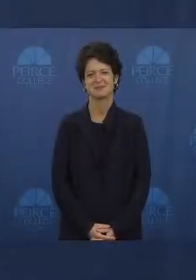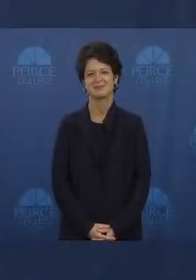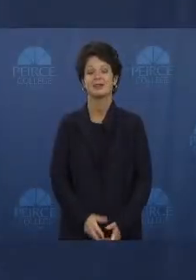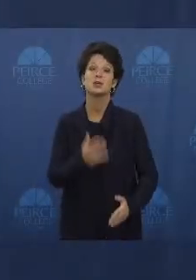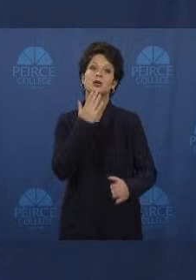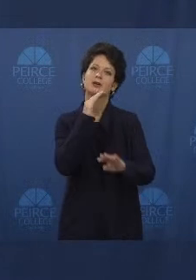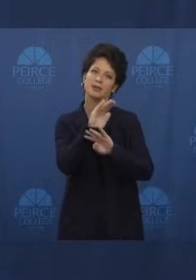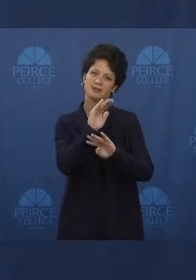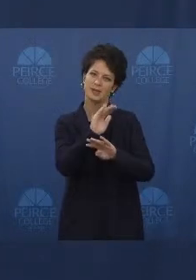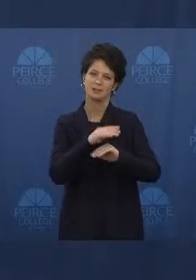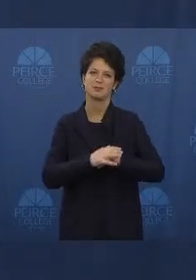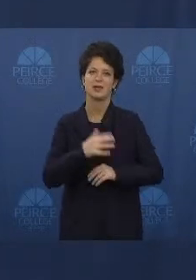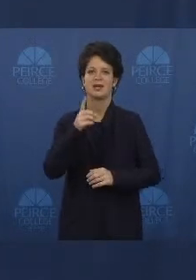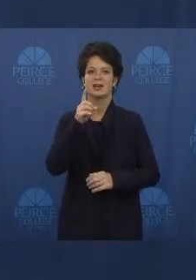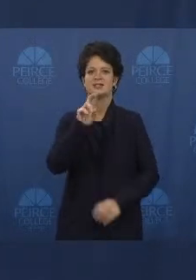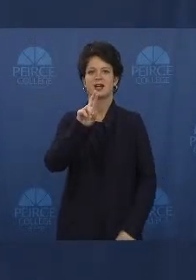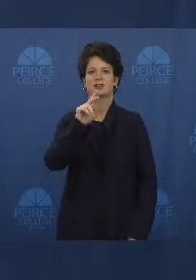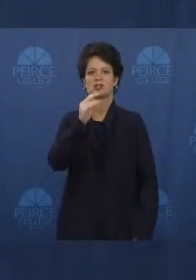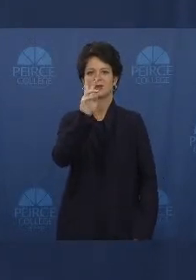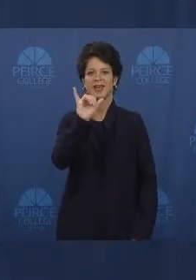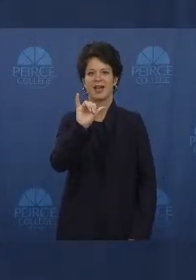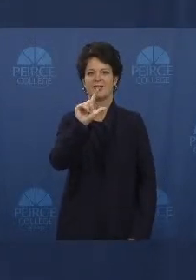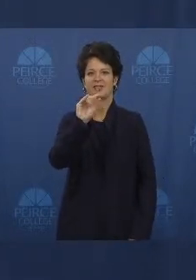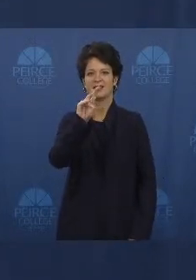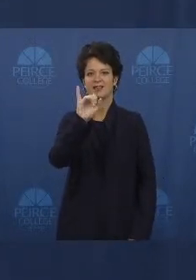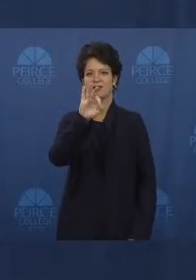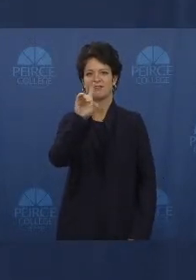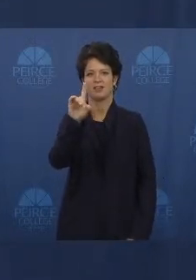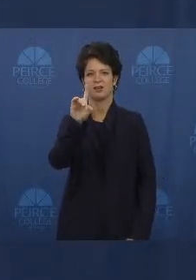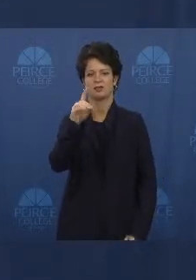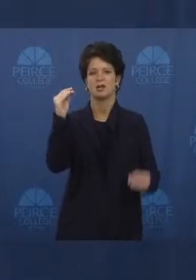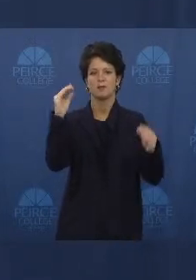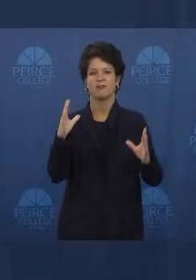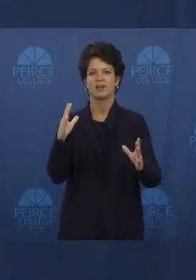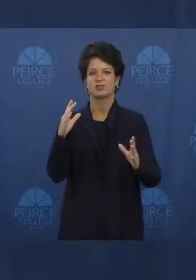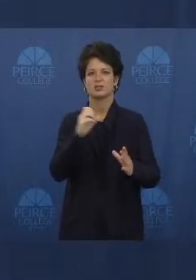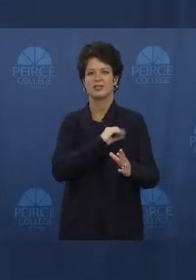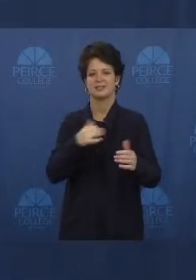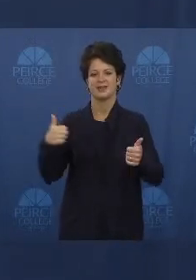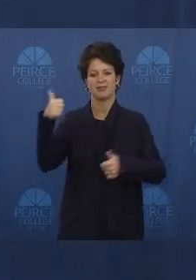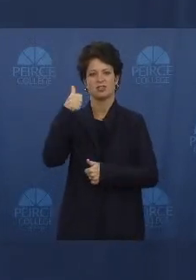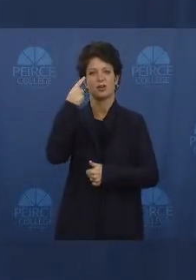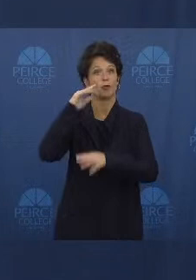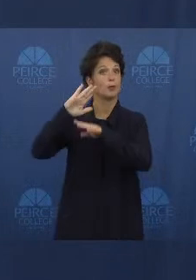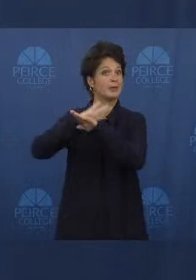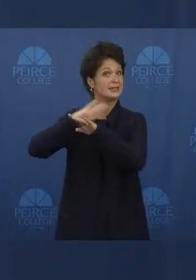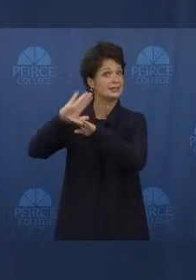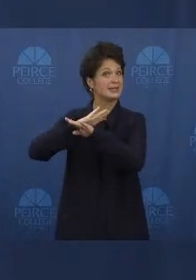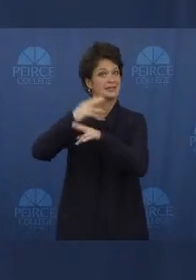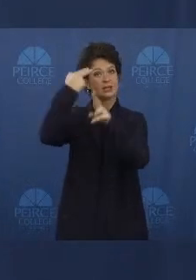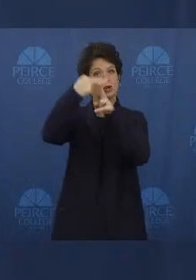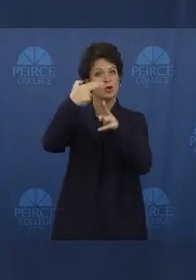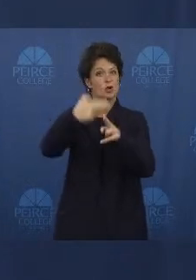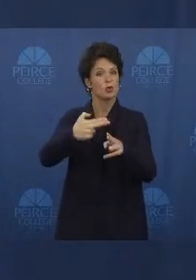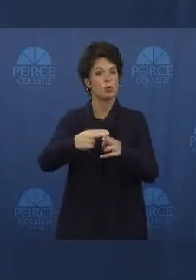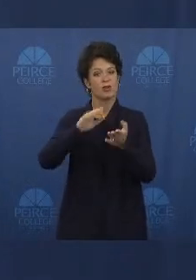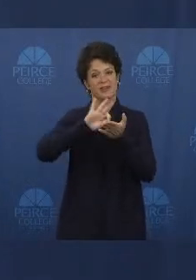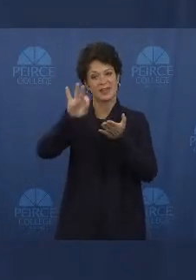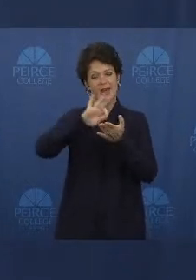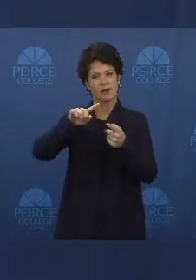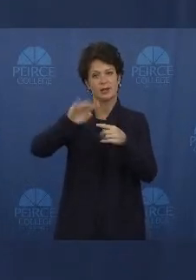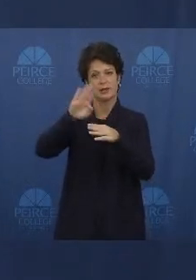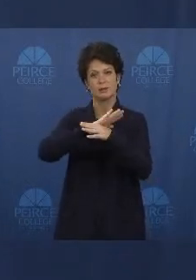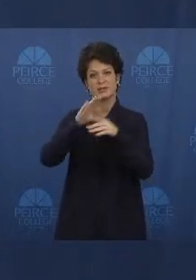Good evening. I'm Dr. Kathy Littlefield, Professor and Faculty Chair of Business. I am proud to conduct the roll call of our Accounting,